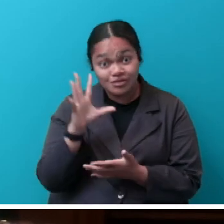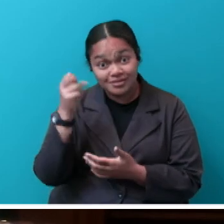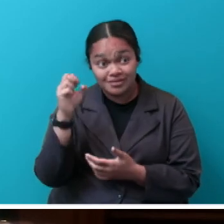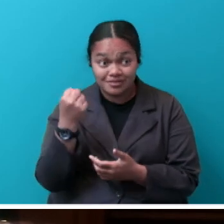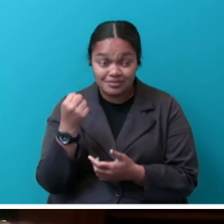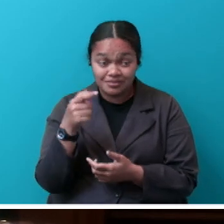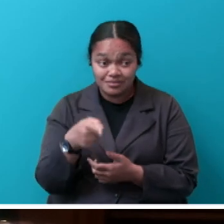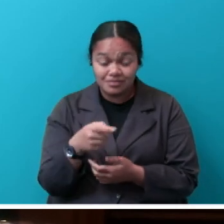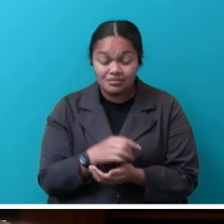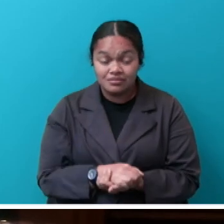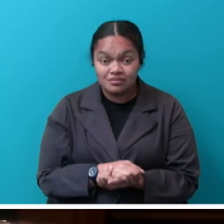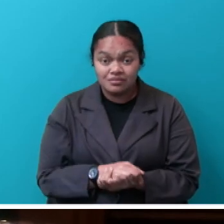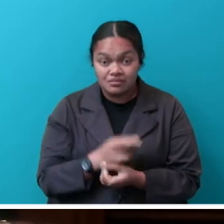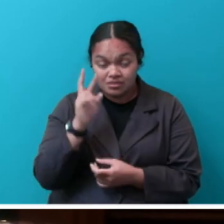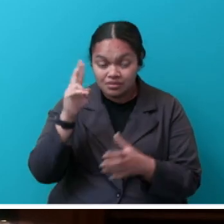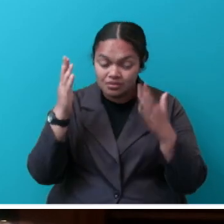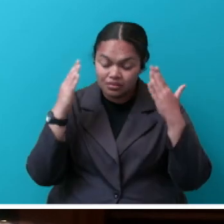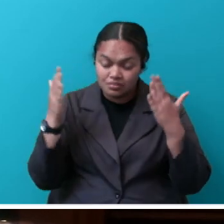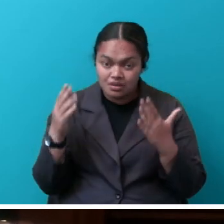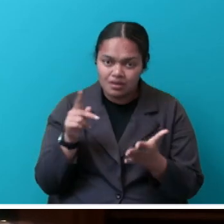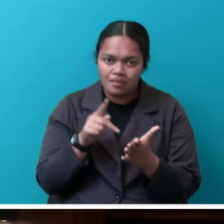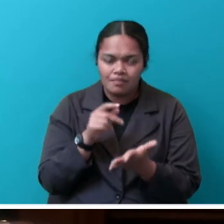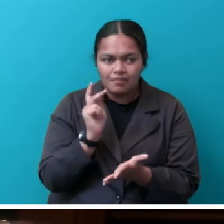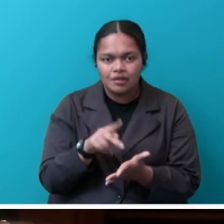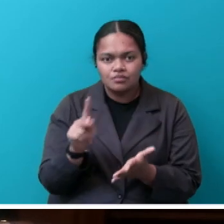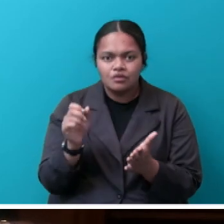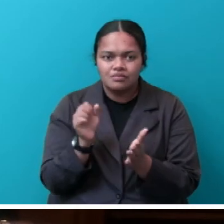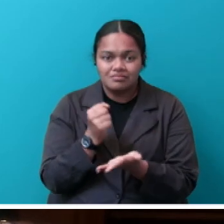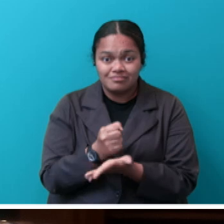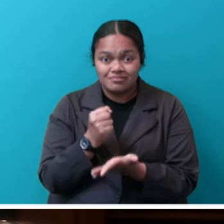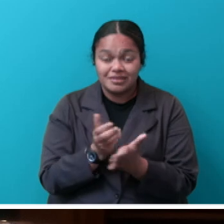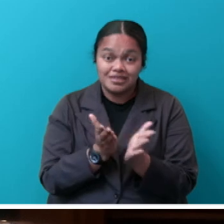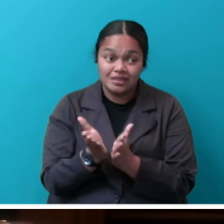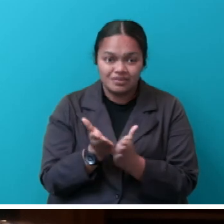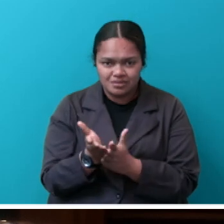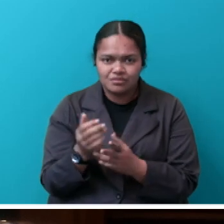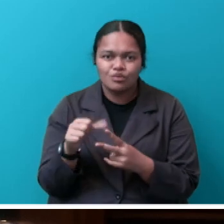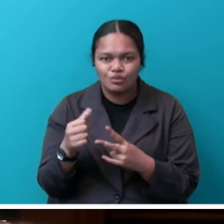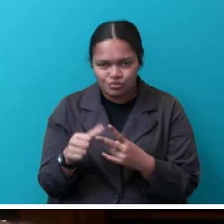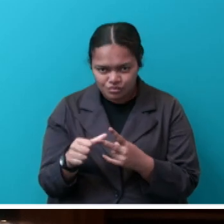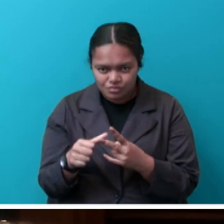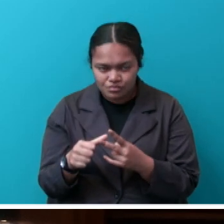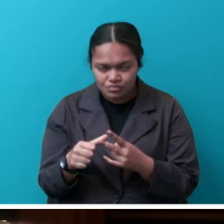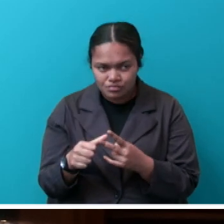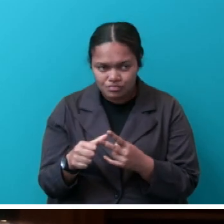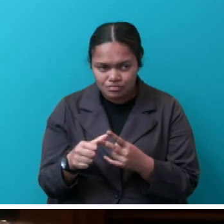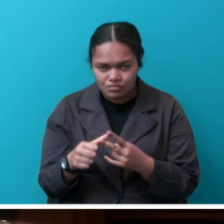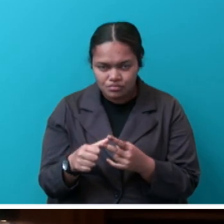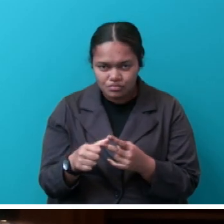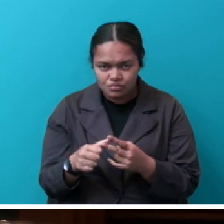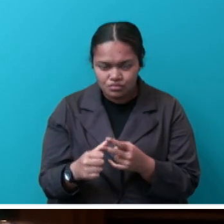phase 1, Mr. Speaker, sir, passport administrative services will also be outsourced to the United